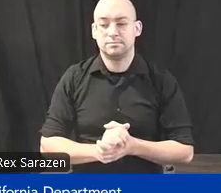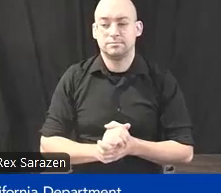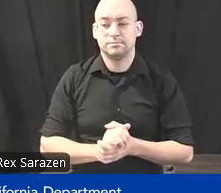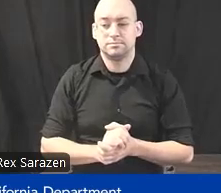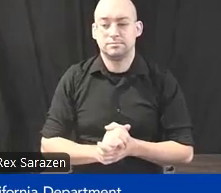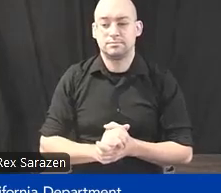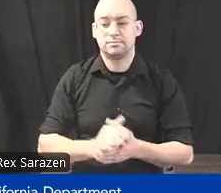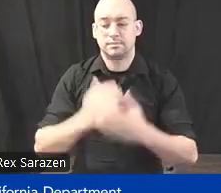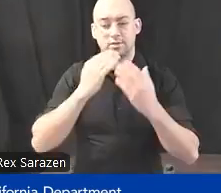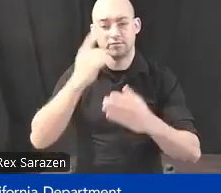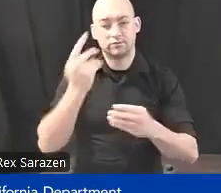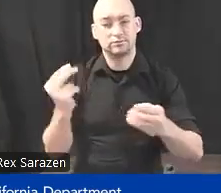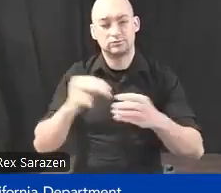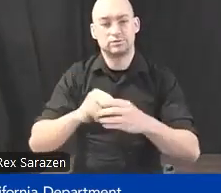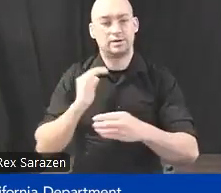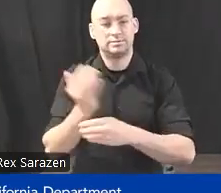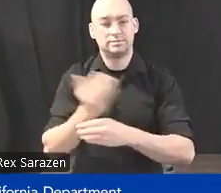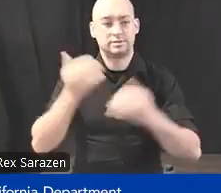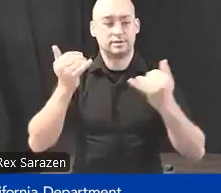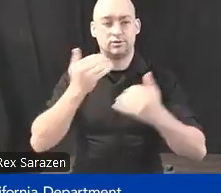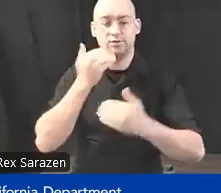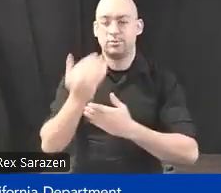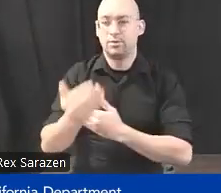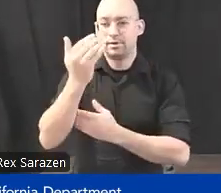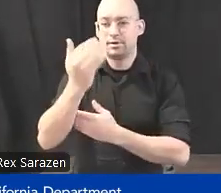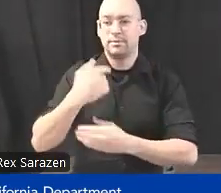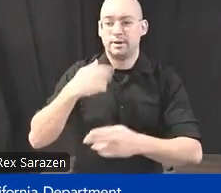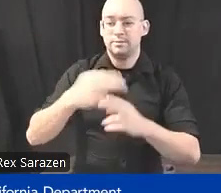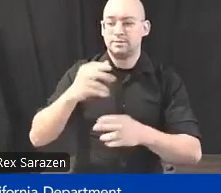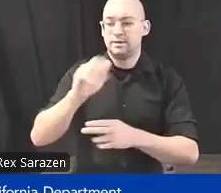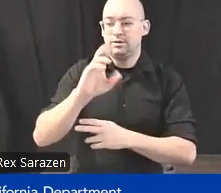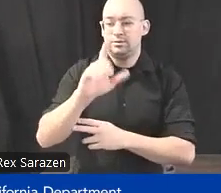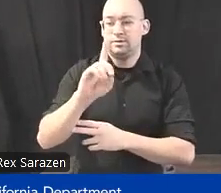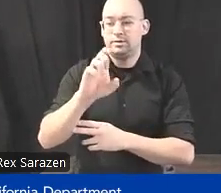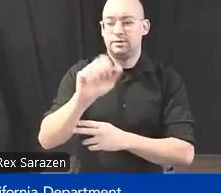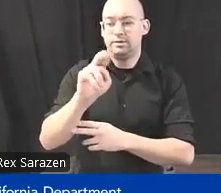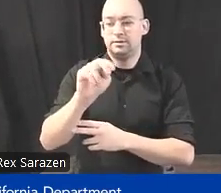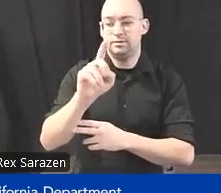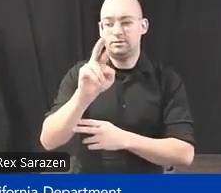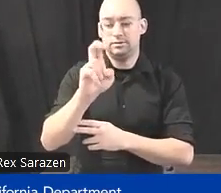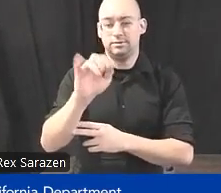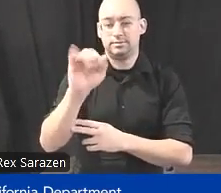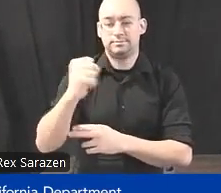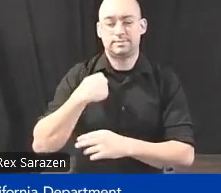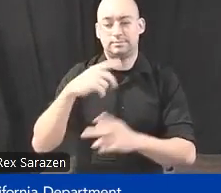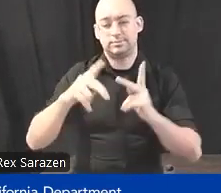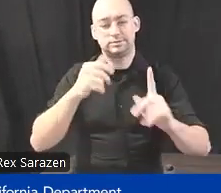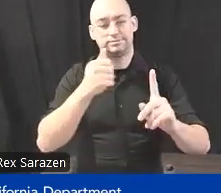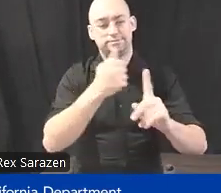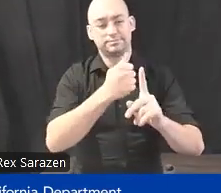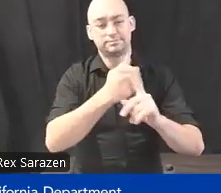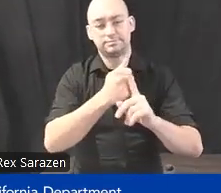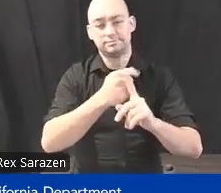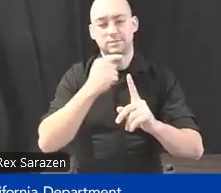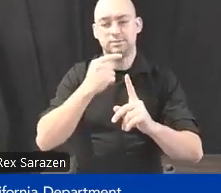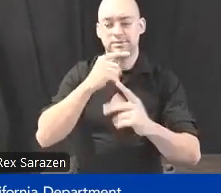Thank you for joining us today. Good morning. My name is Carol DeAndres, and I am the Stakeholder and Public Engagement Manager for the